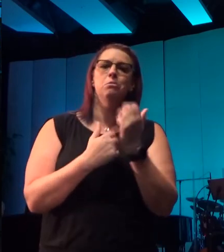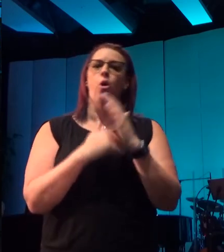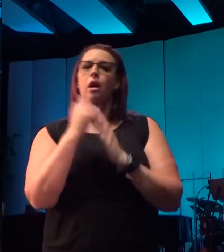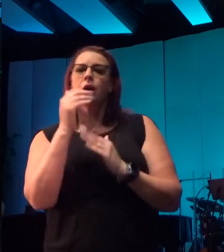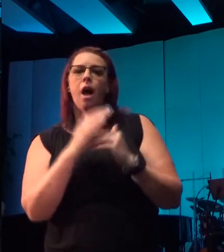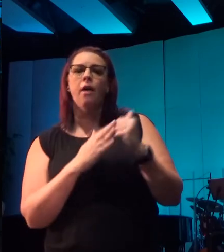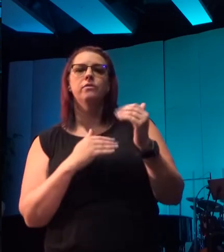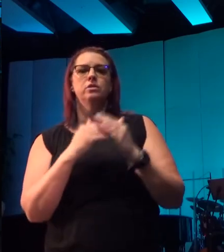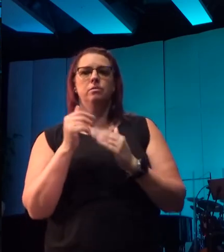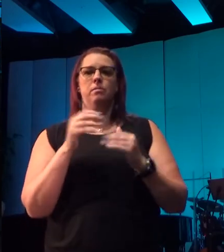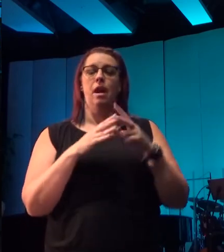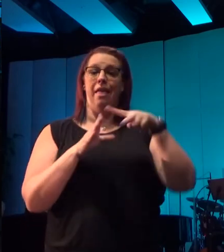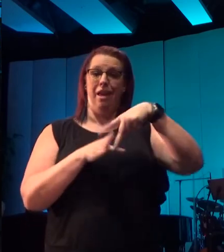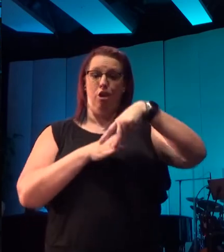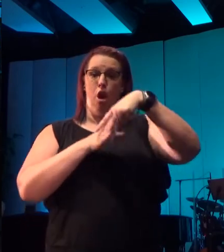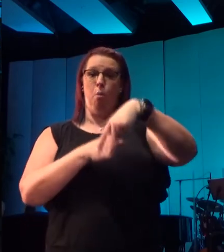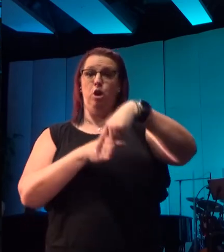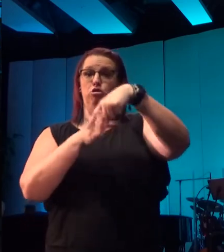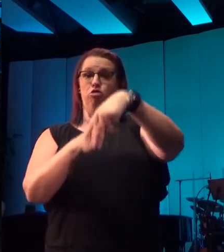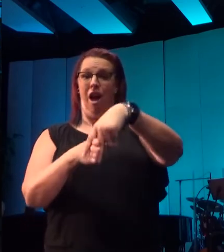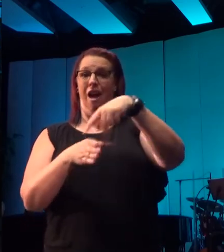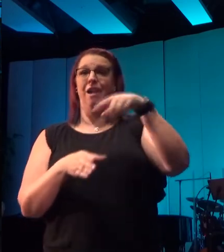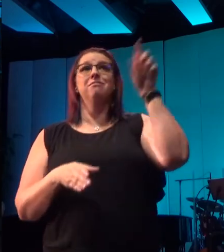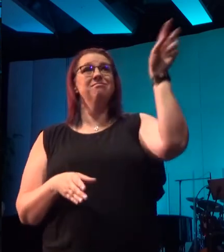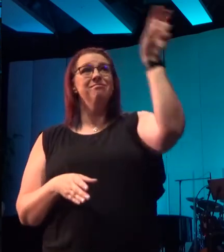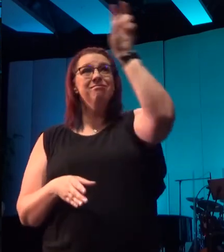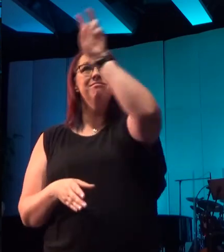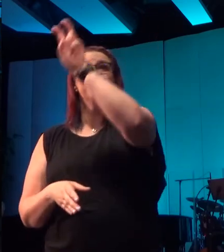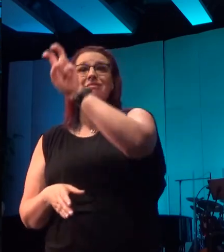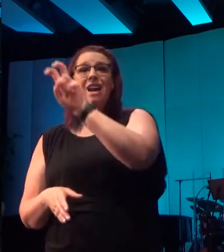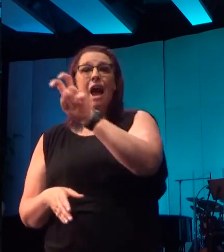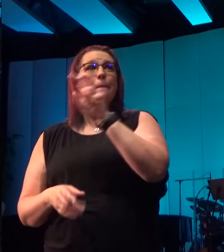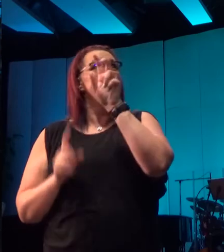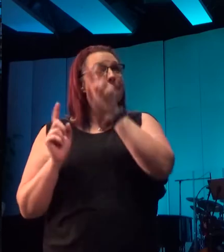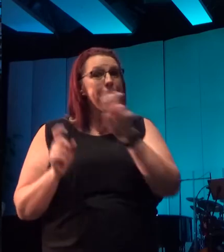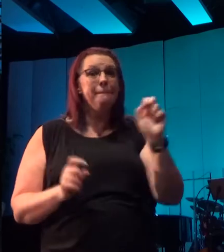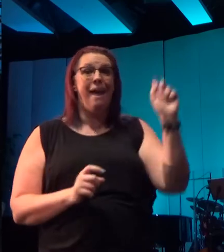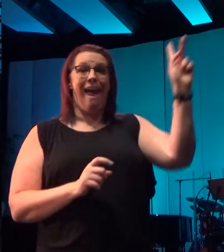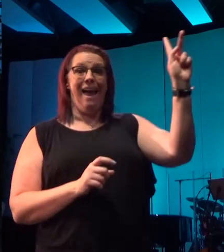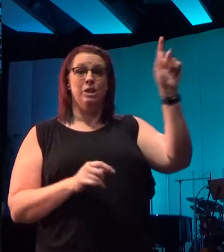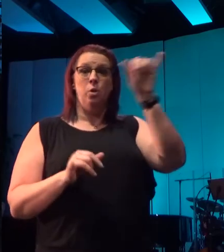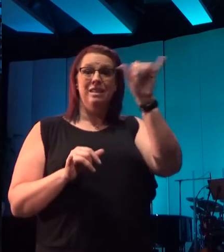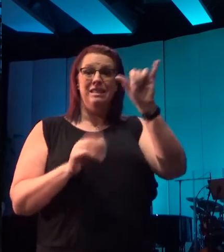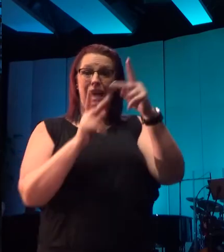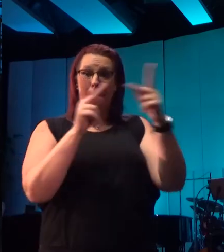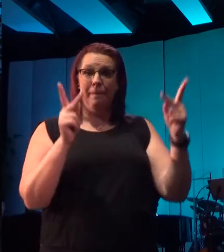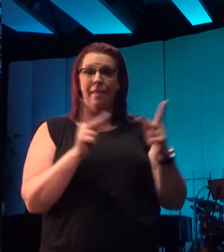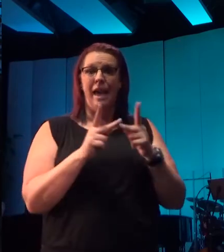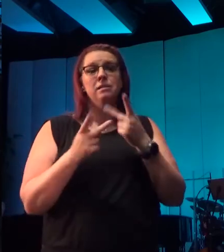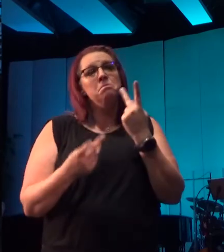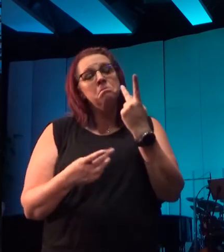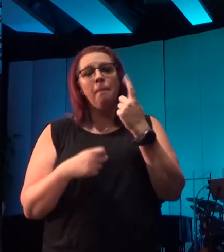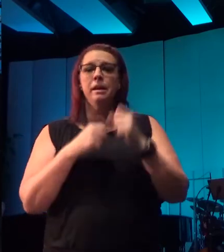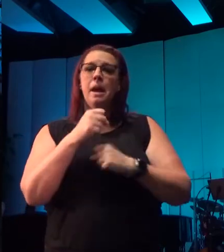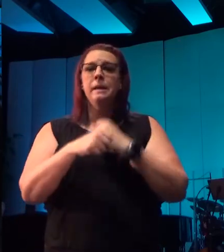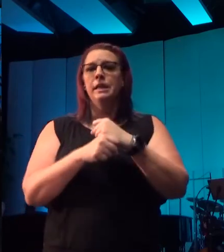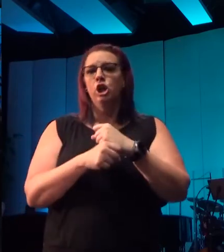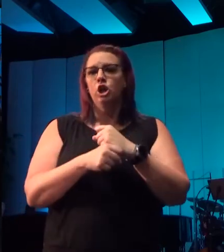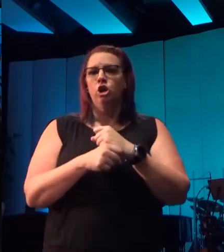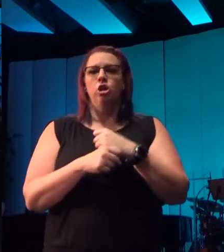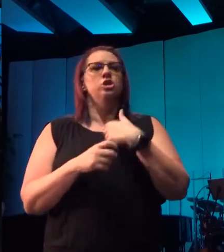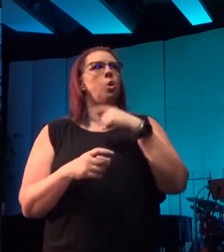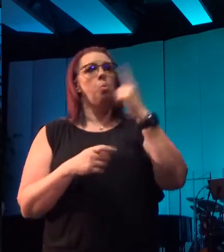wouldn't get back to that original settlement for a year or more. And so in one particular case, he pulled into a settlement, and he was befriended